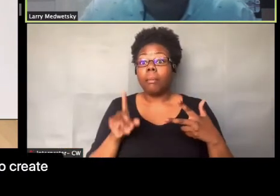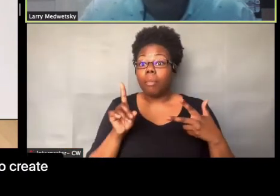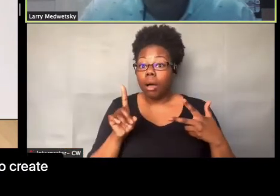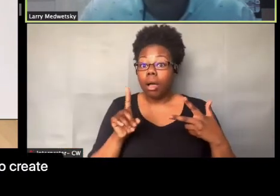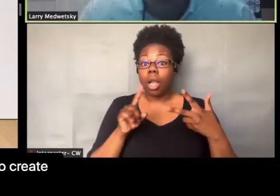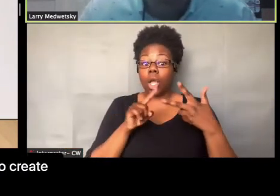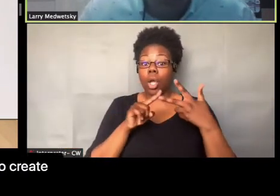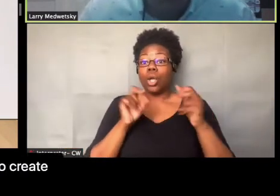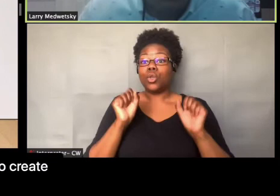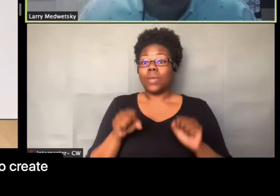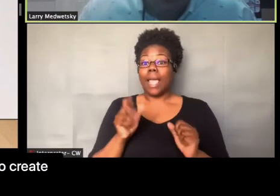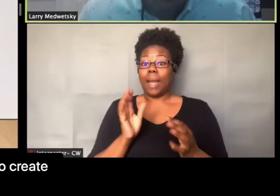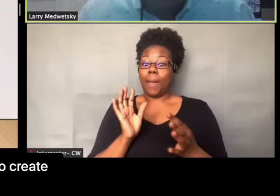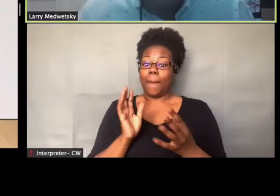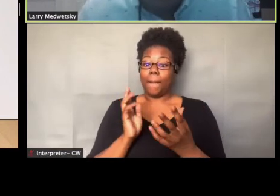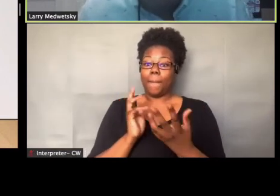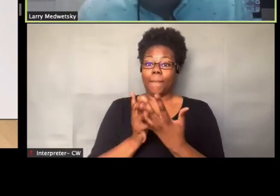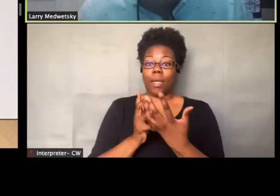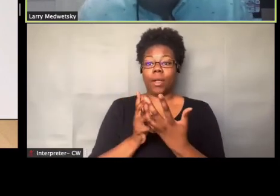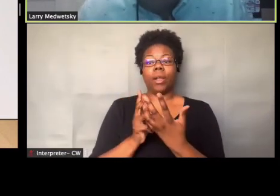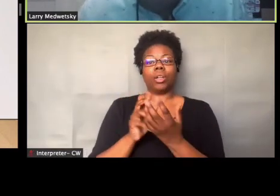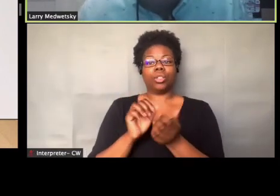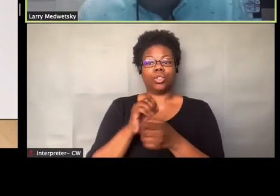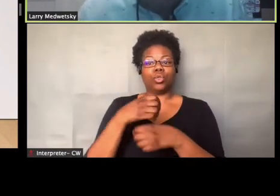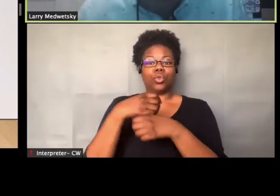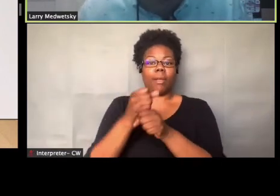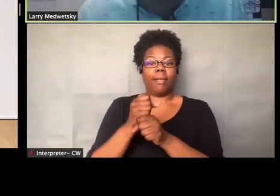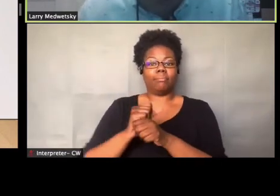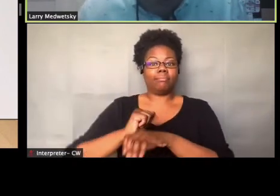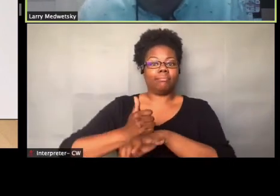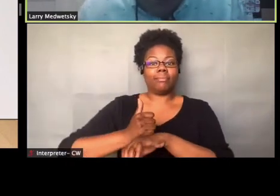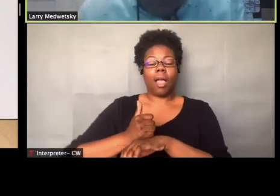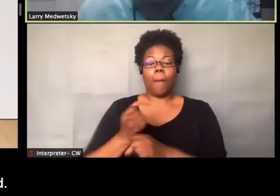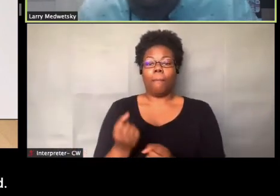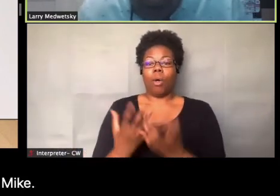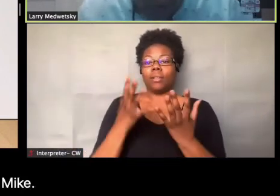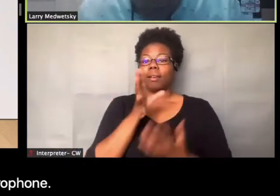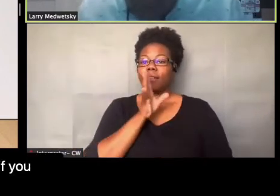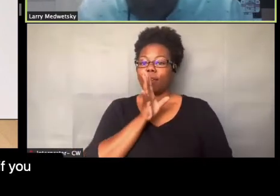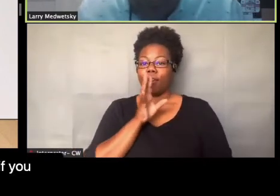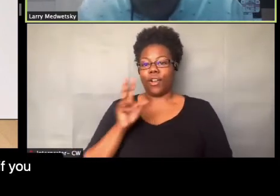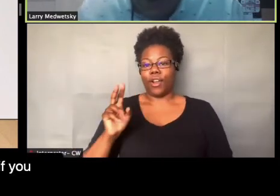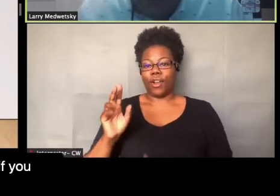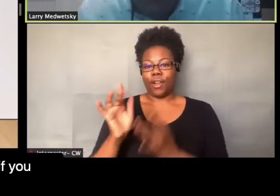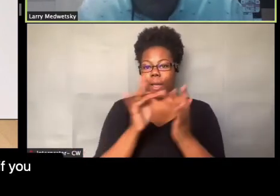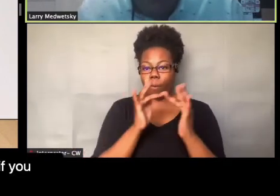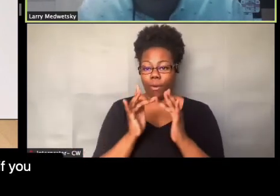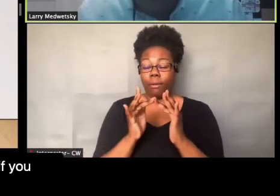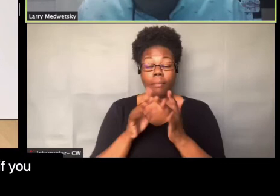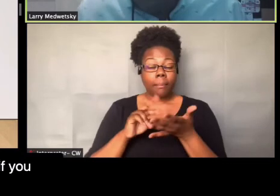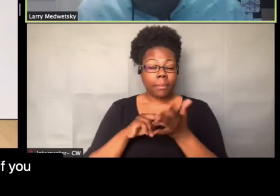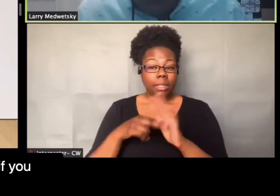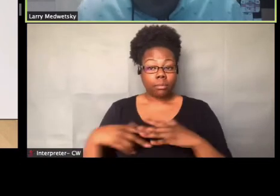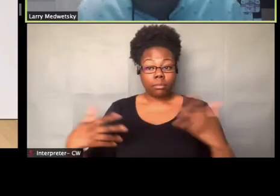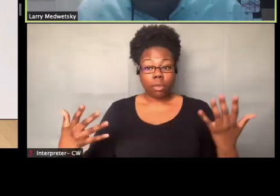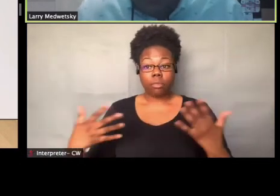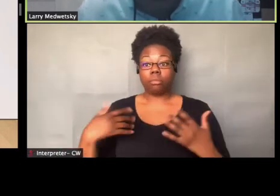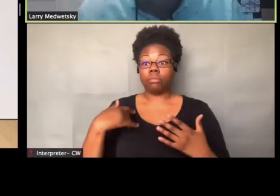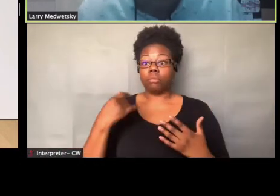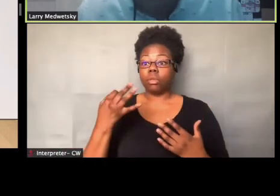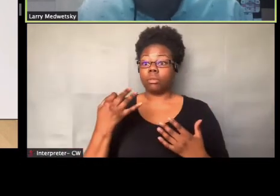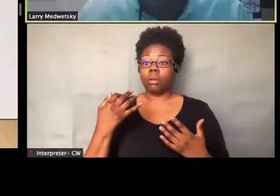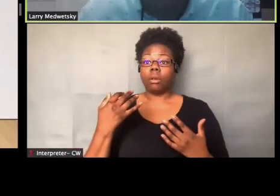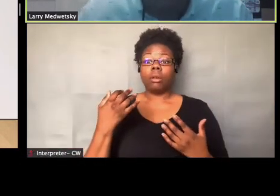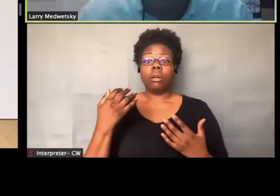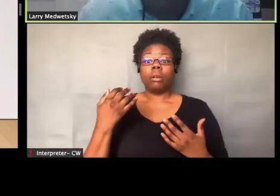network. So rather, like the Roger Select, great on a mic if you have like 4 people around. But if you have a table